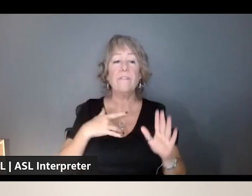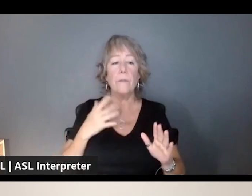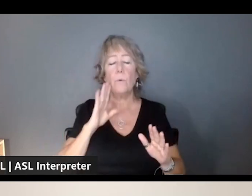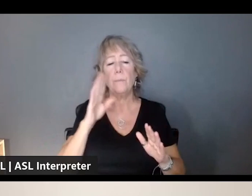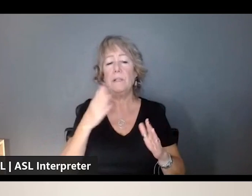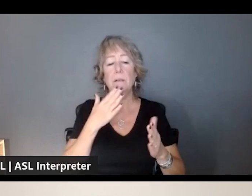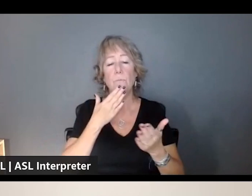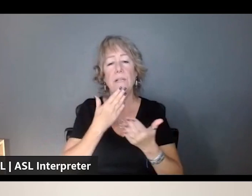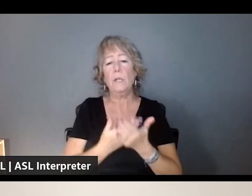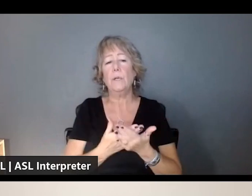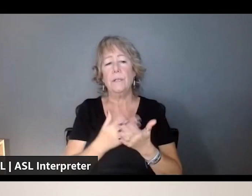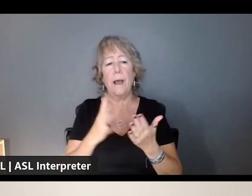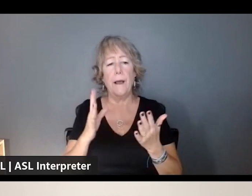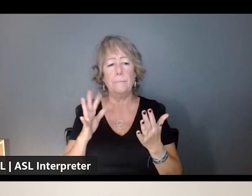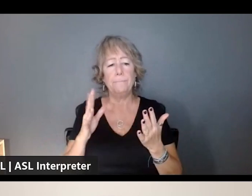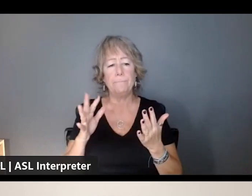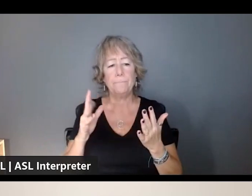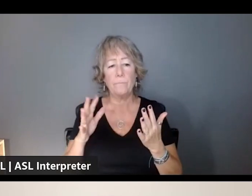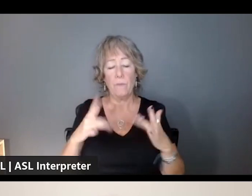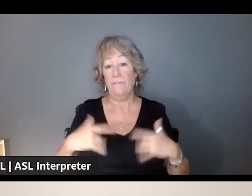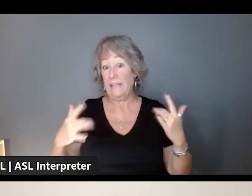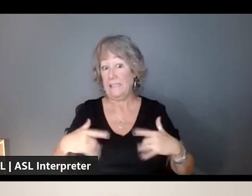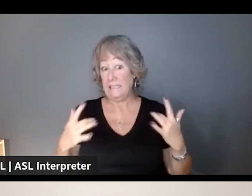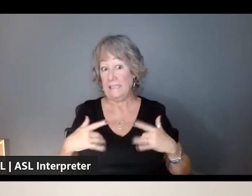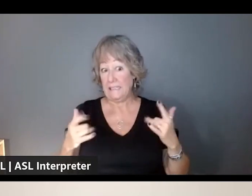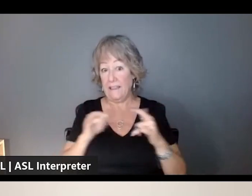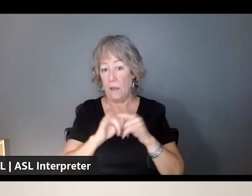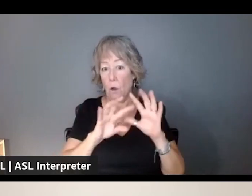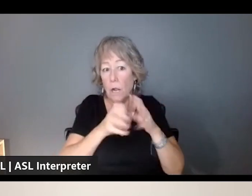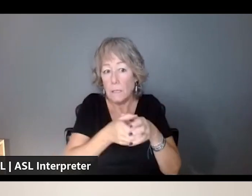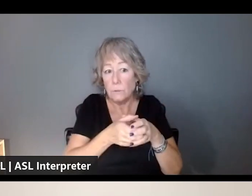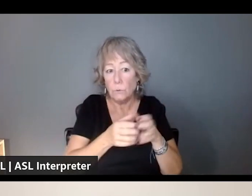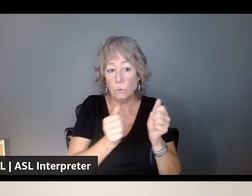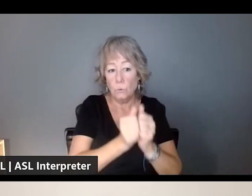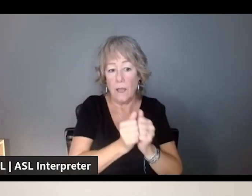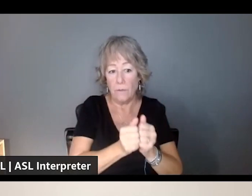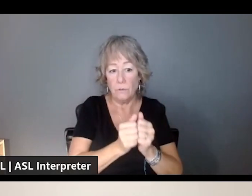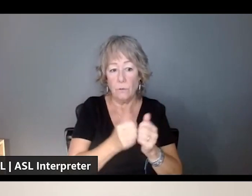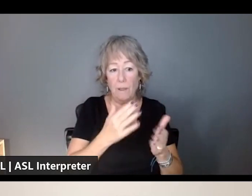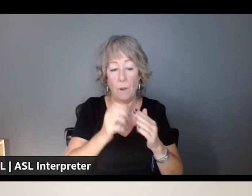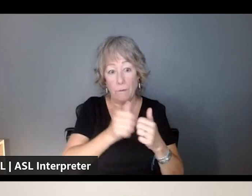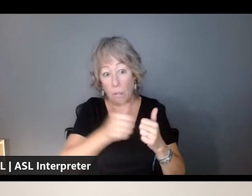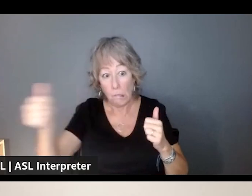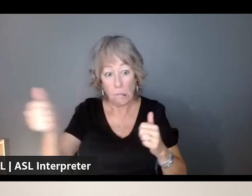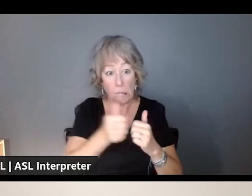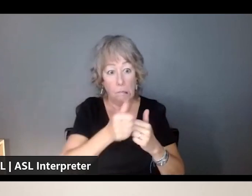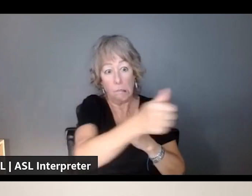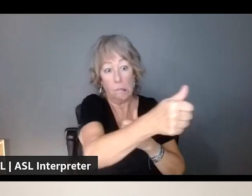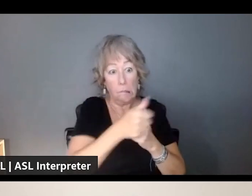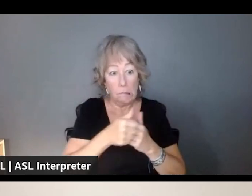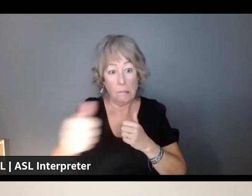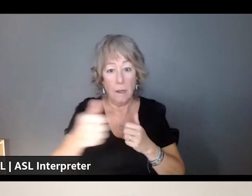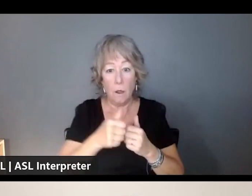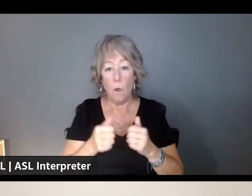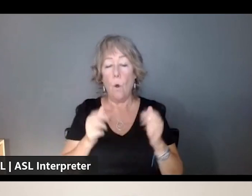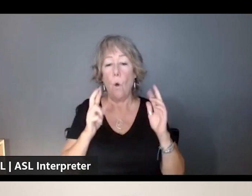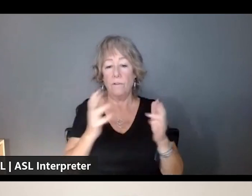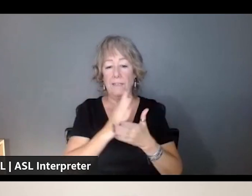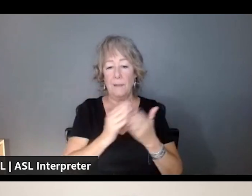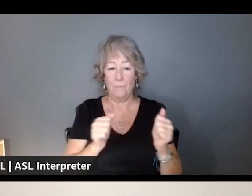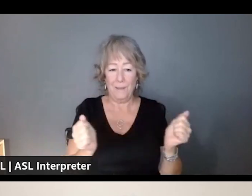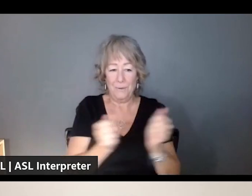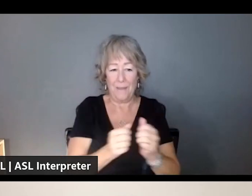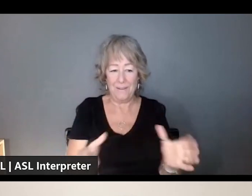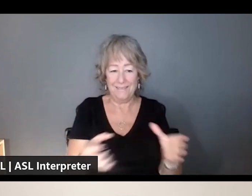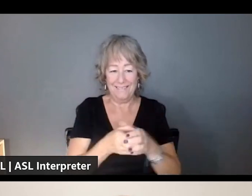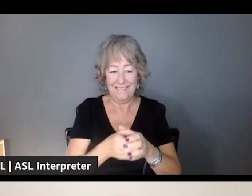good events that are clustered too, so you won't have to hopefully walk too far, Brian. We'll see. Yeah. All right. Unfortunately,